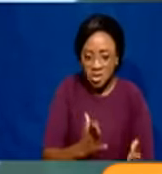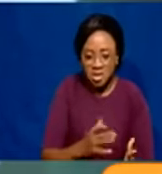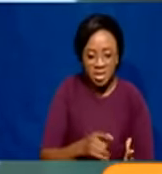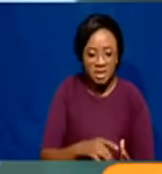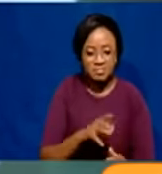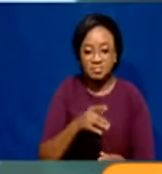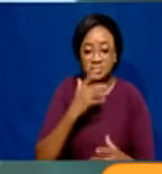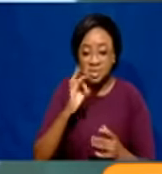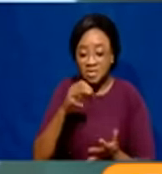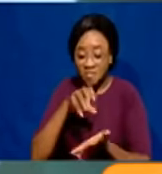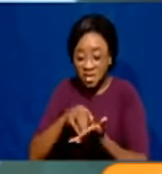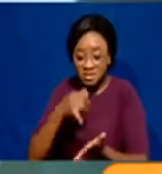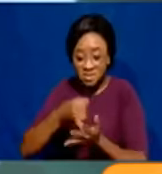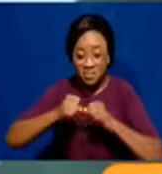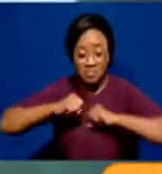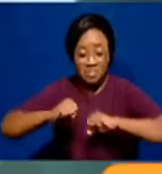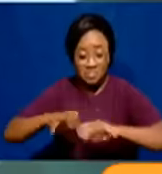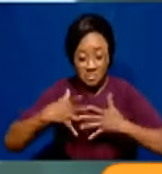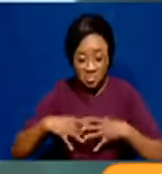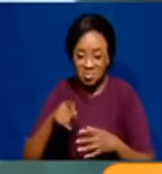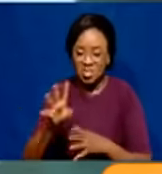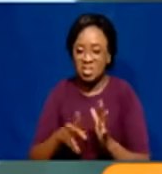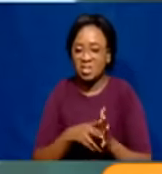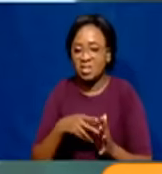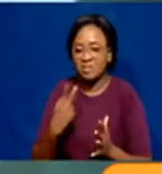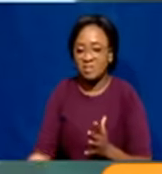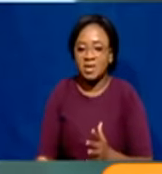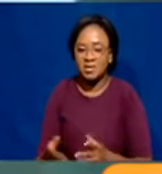collapses. Here are my overall lessons from Hungary.